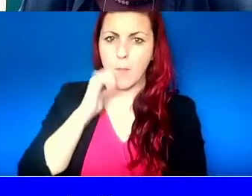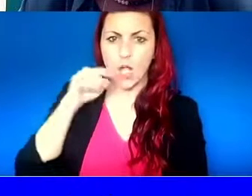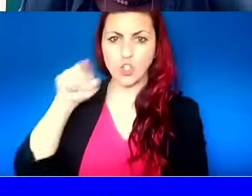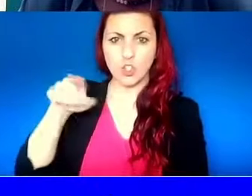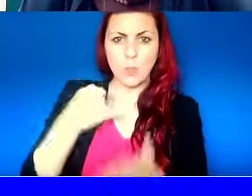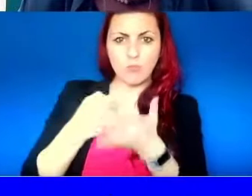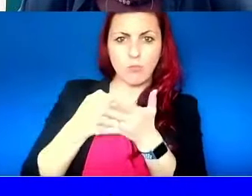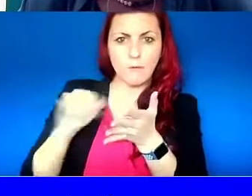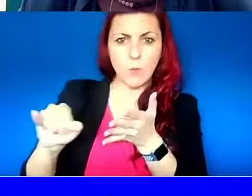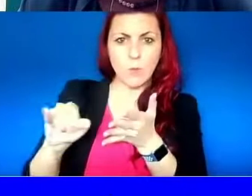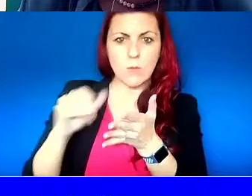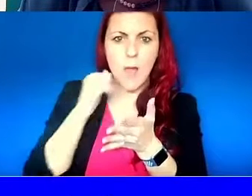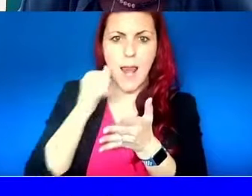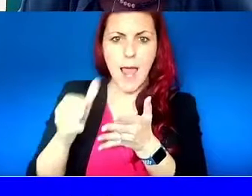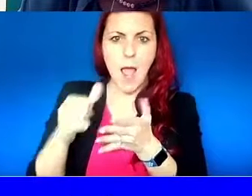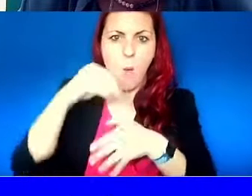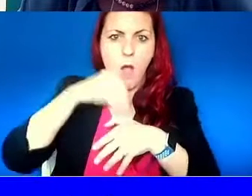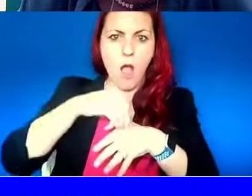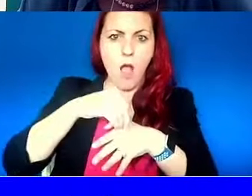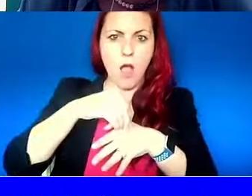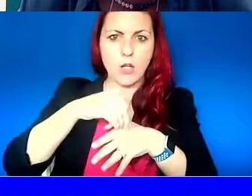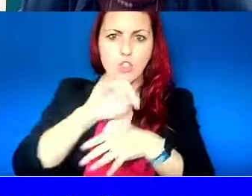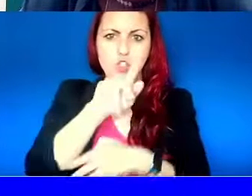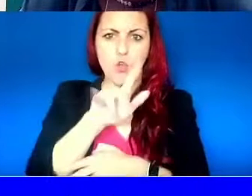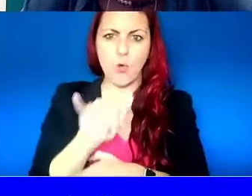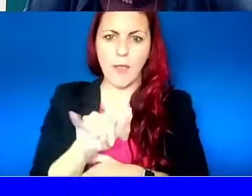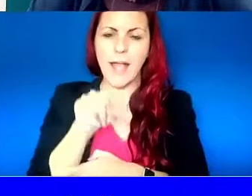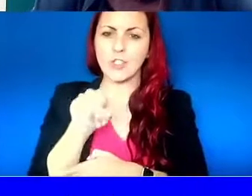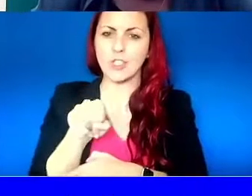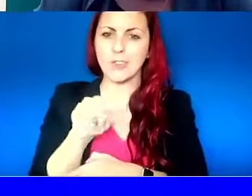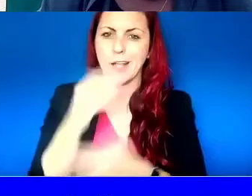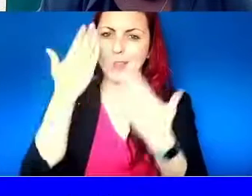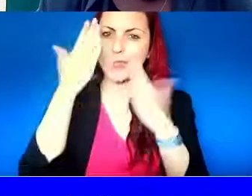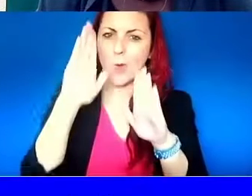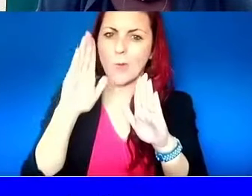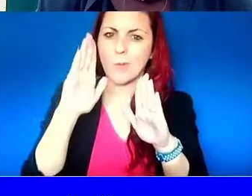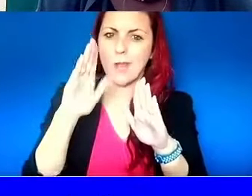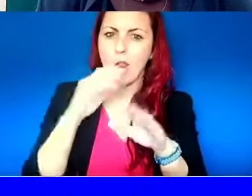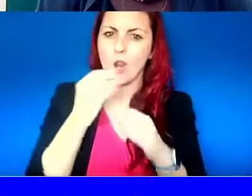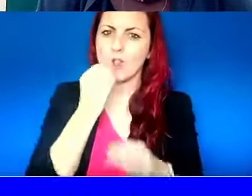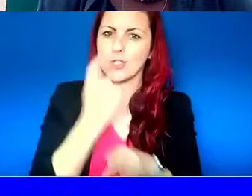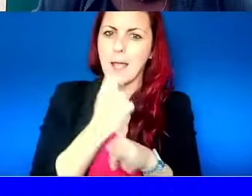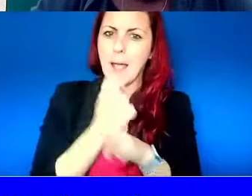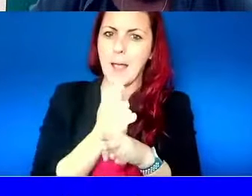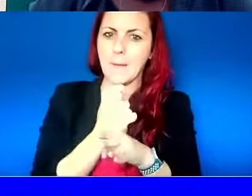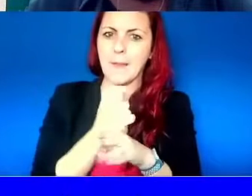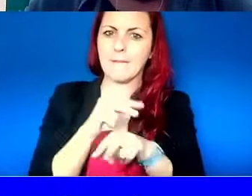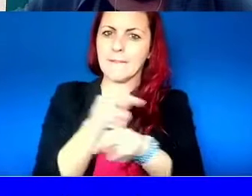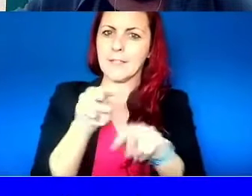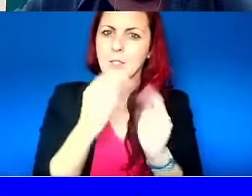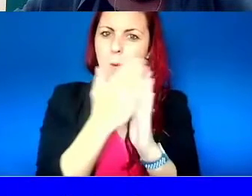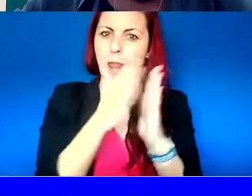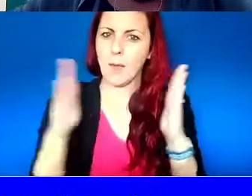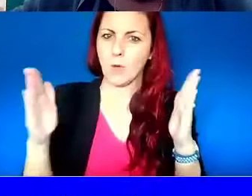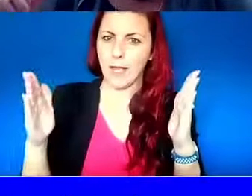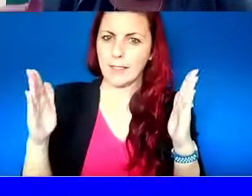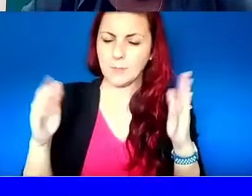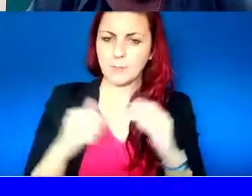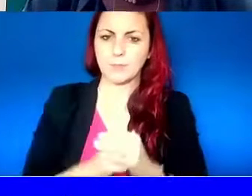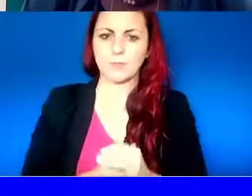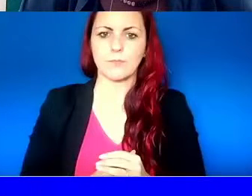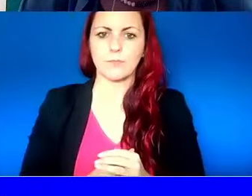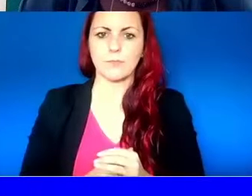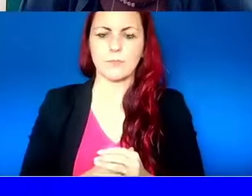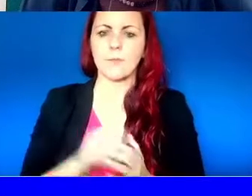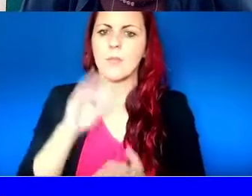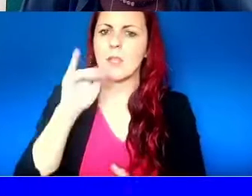serve on a jury, and she featured in the video library there over lunchtime, and I think it's also available to participants.